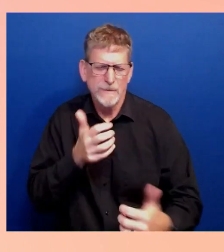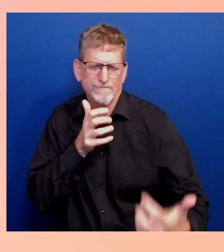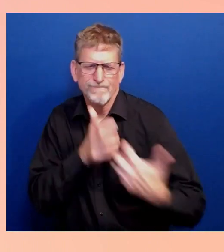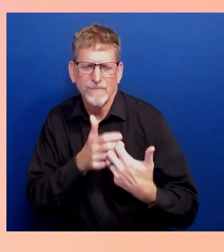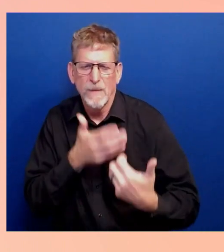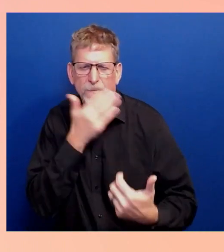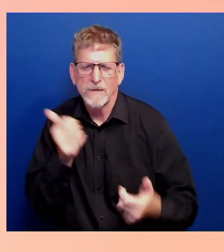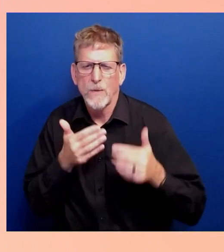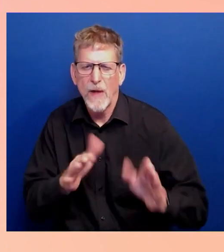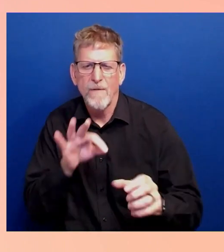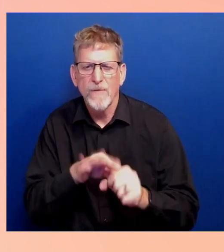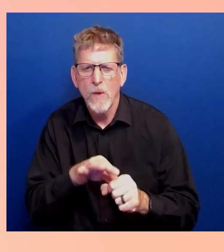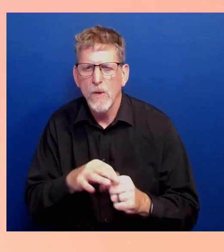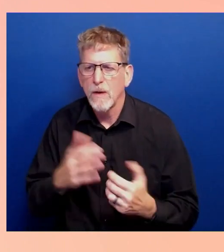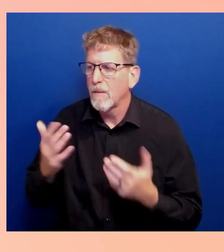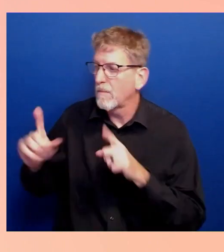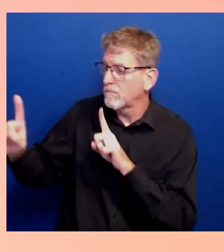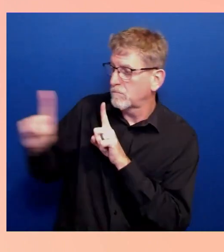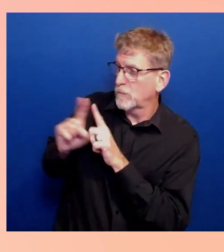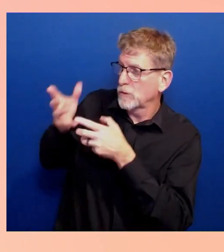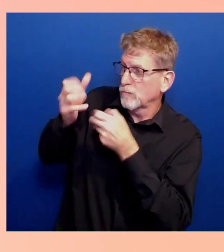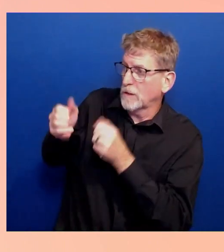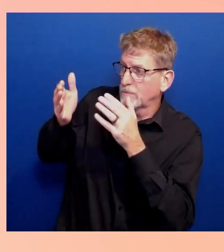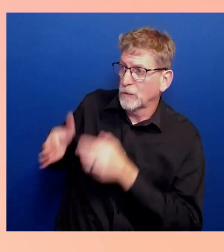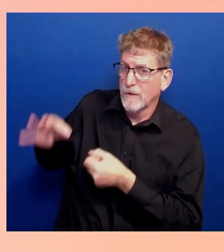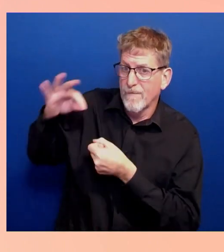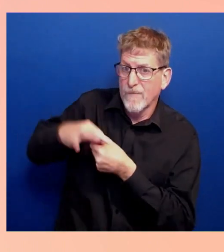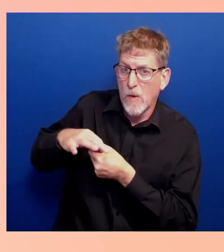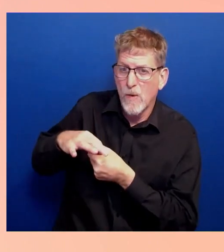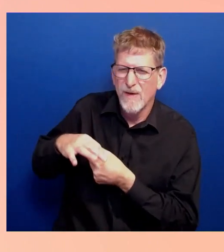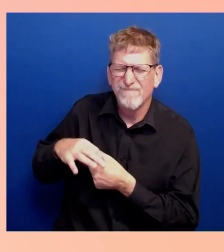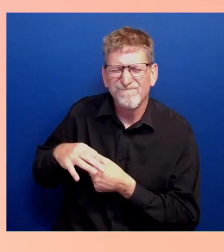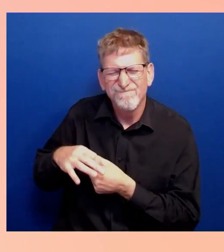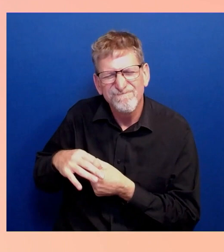2 European countries, persons with disabilities cannot